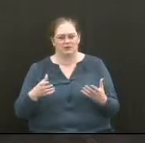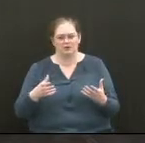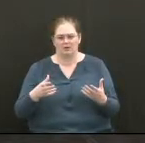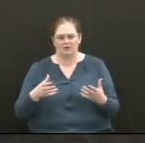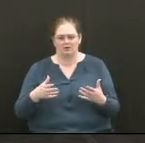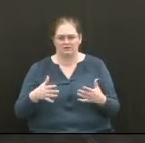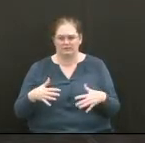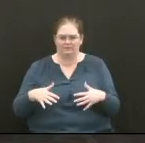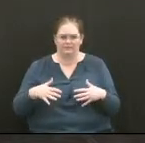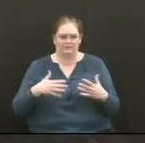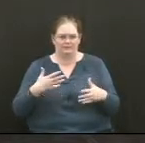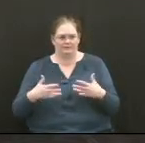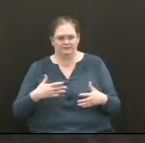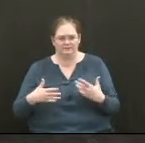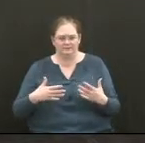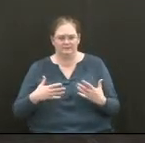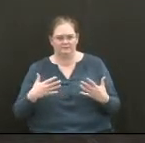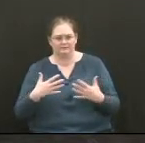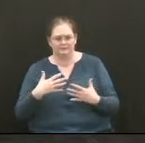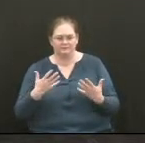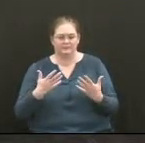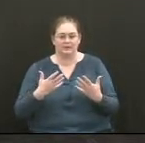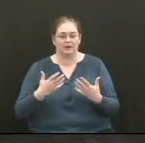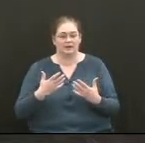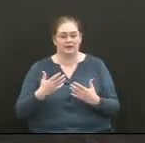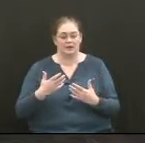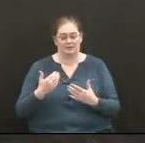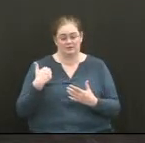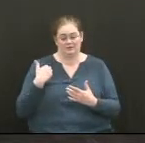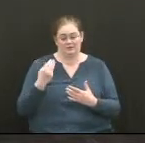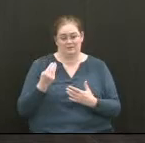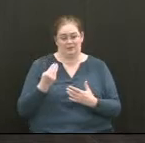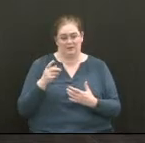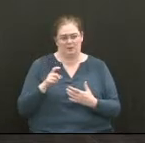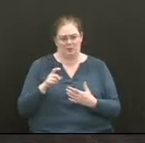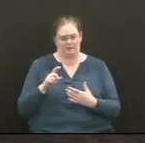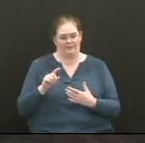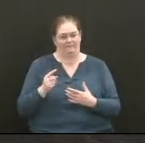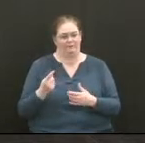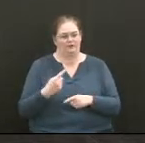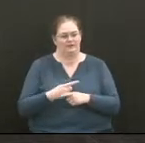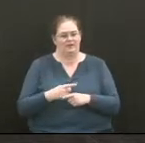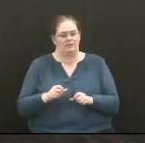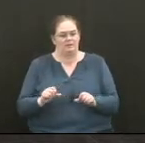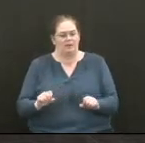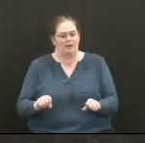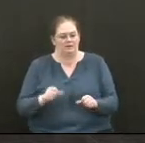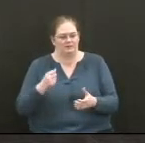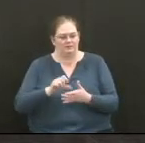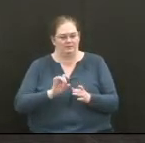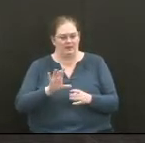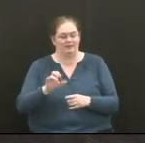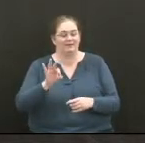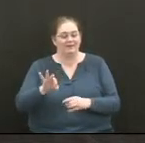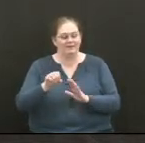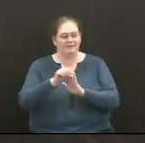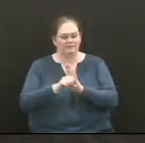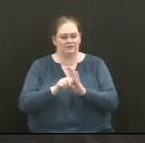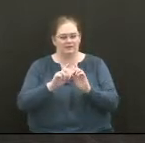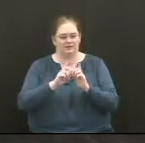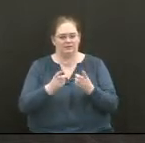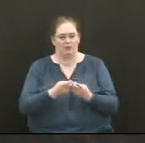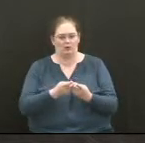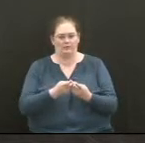anxiety. And Monday would have been the first day we could have mailed ballots if the State Department